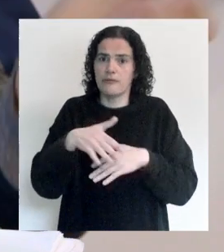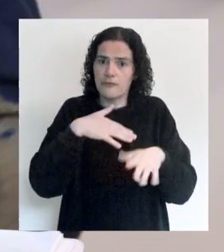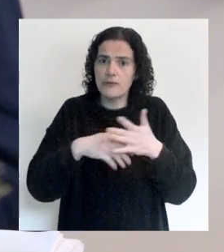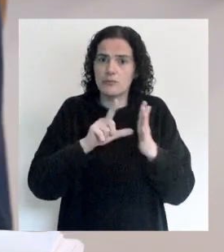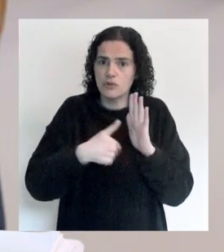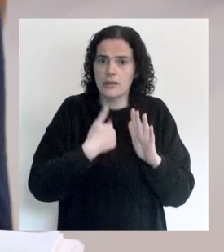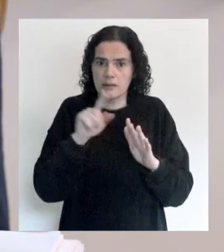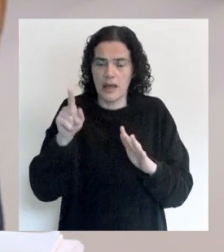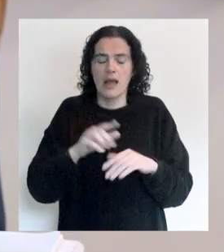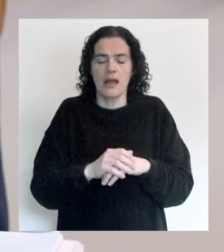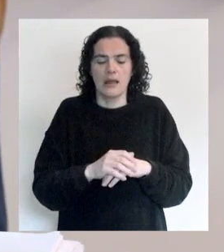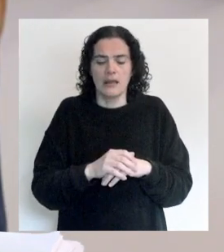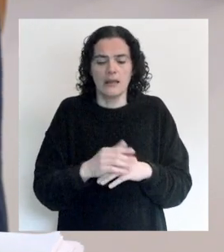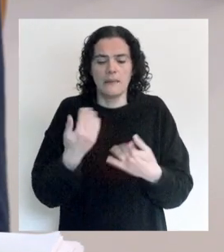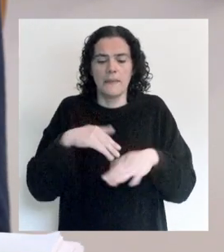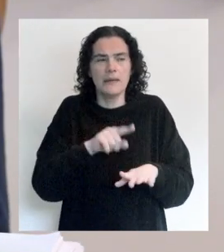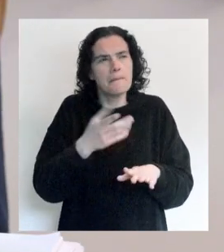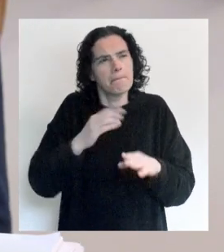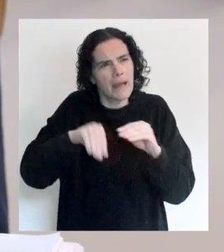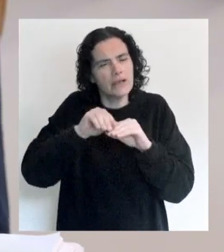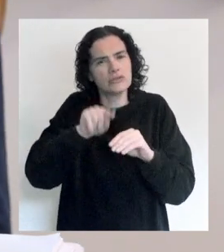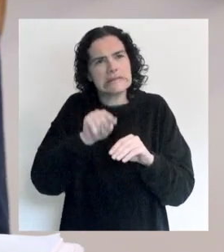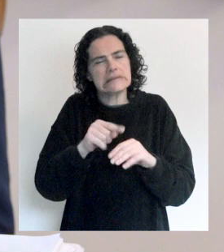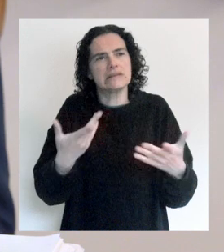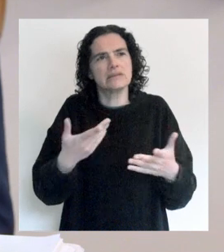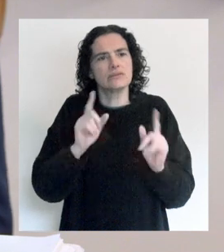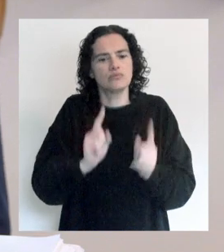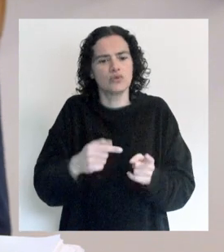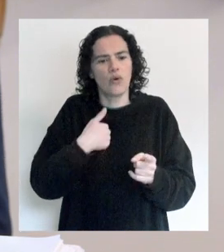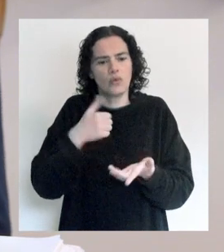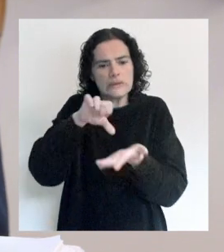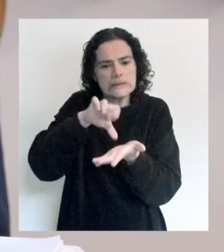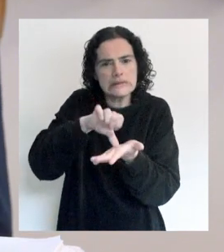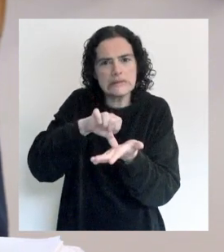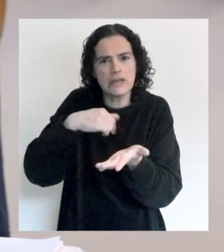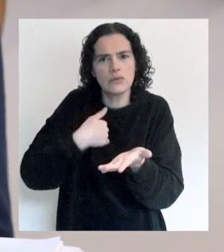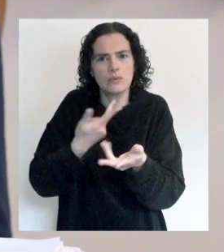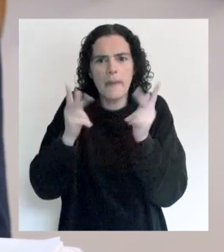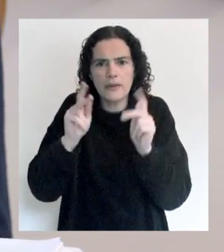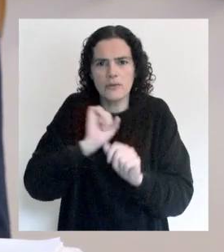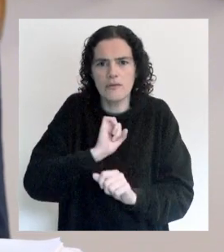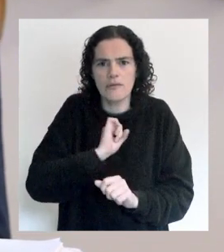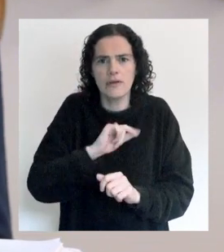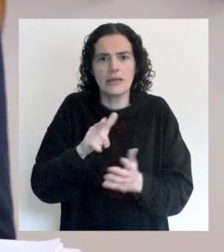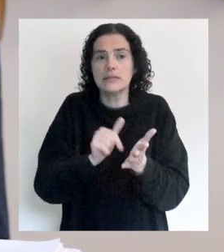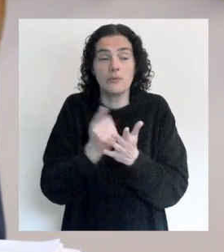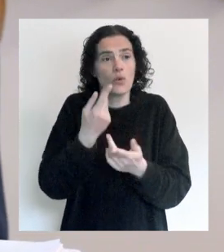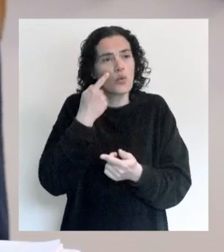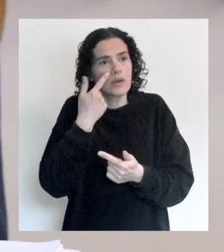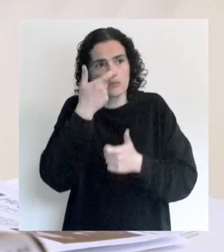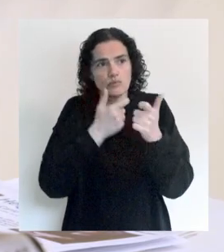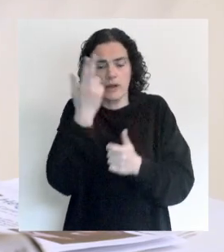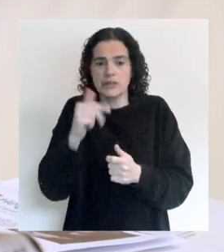and we produced the project with Austrian Airlines. But much more than that, it became the sort of center of my methodology. Whenever I